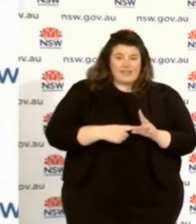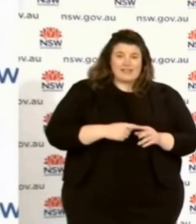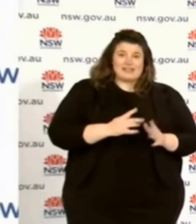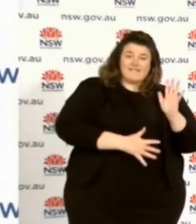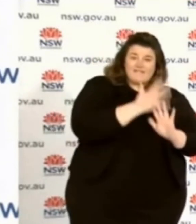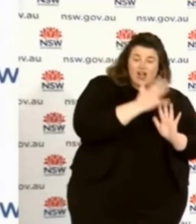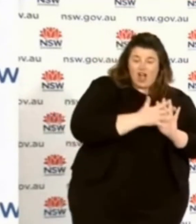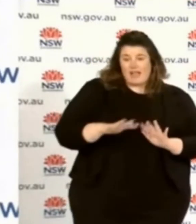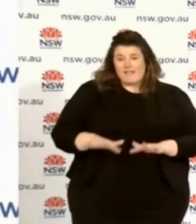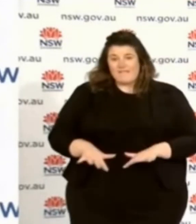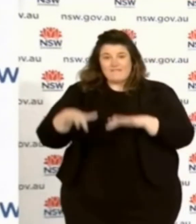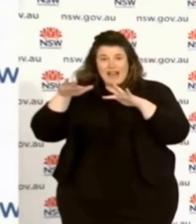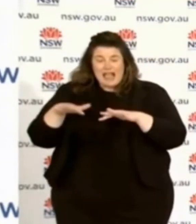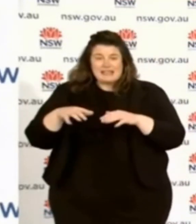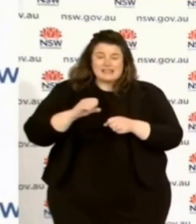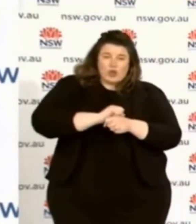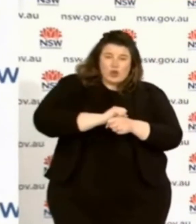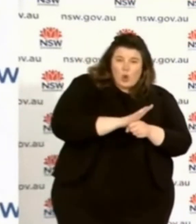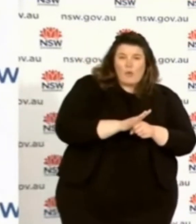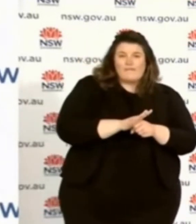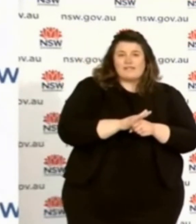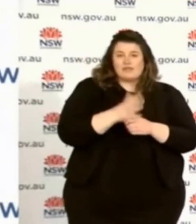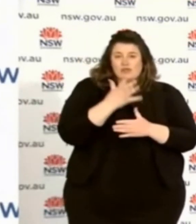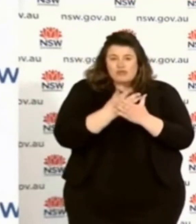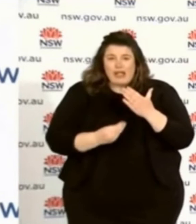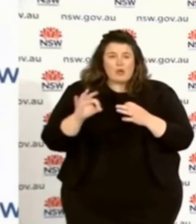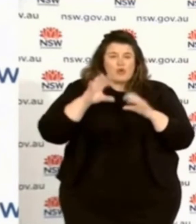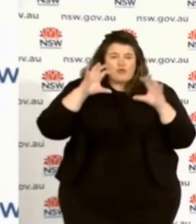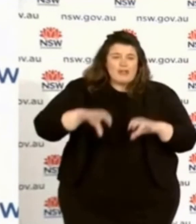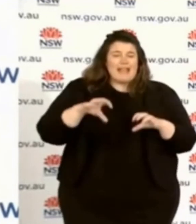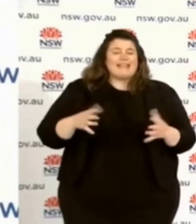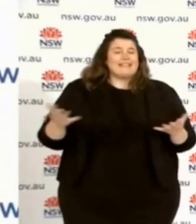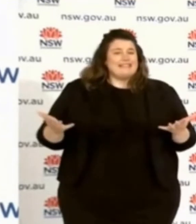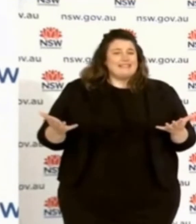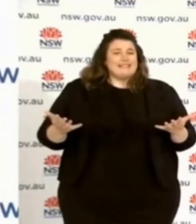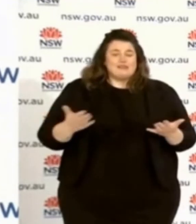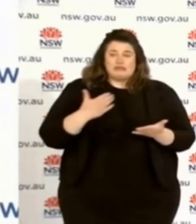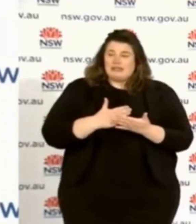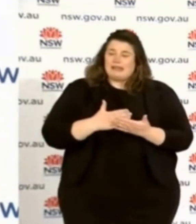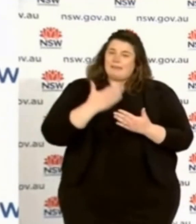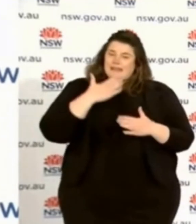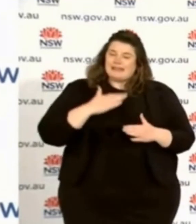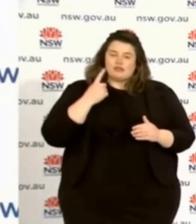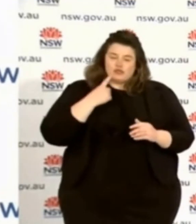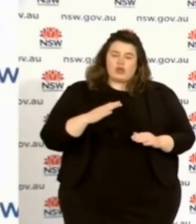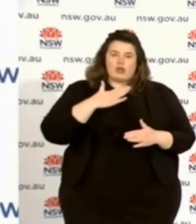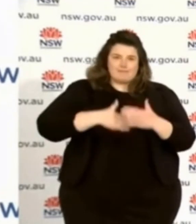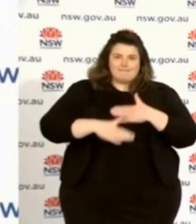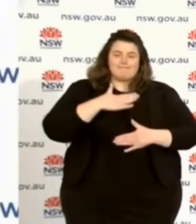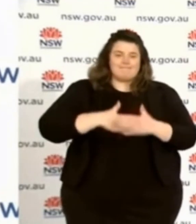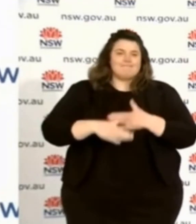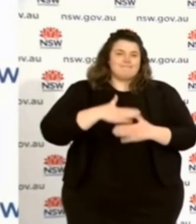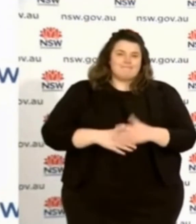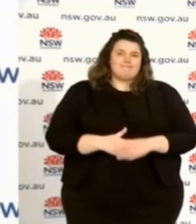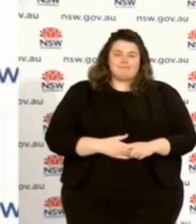to floods, and of course managing COVID. So what I want to see is people doing the right thing and limit mobility as much as you can, because you're going to keep yourself